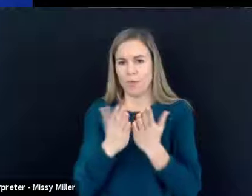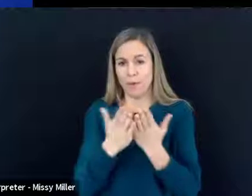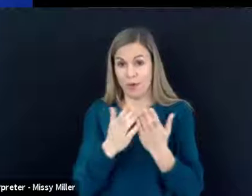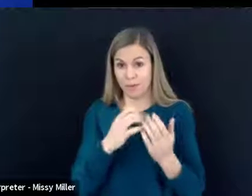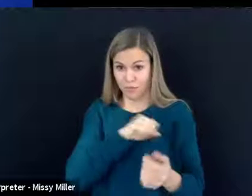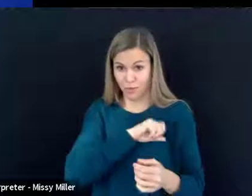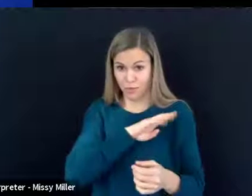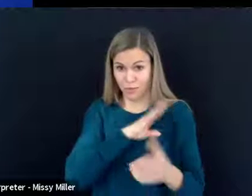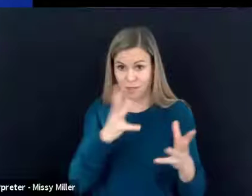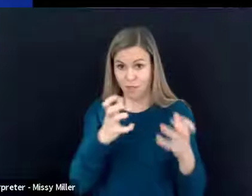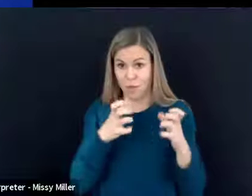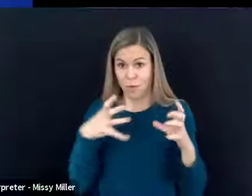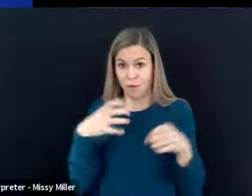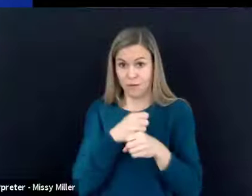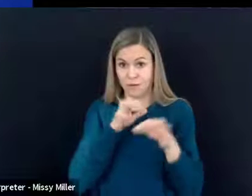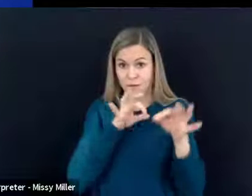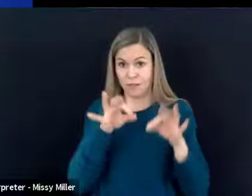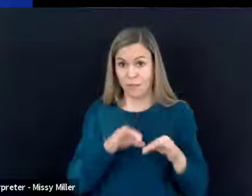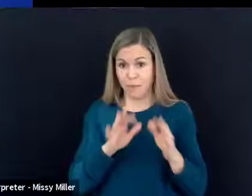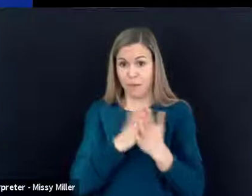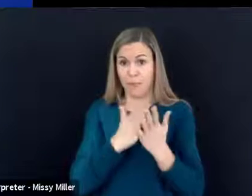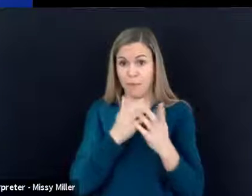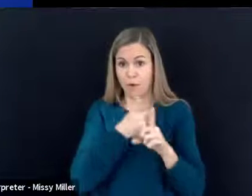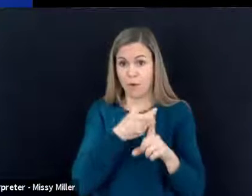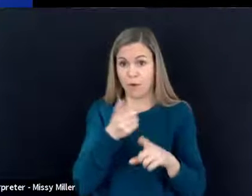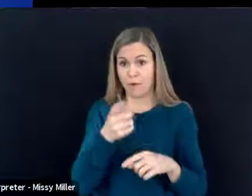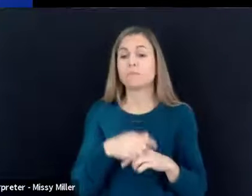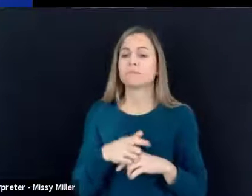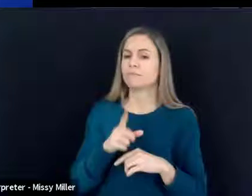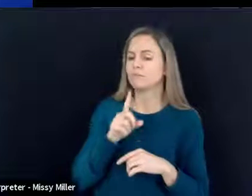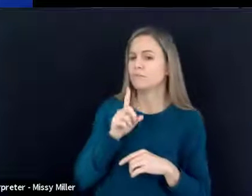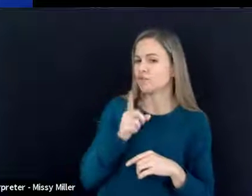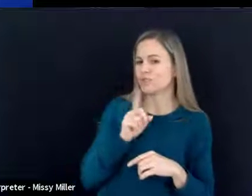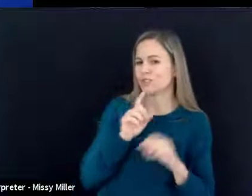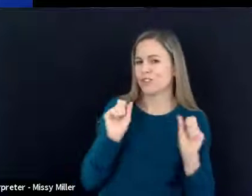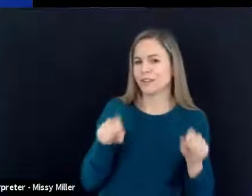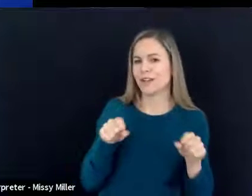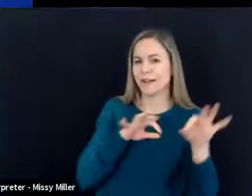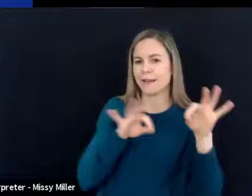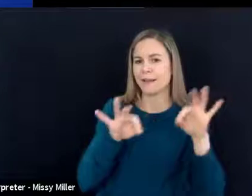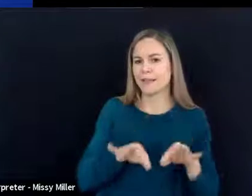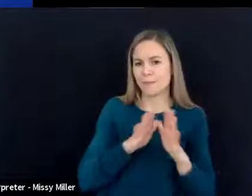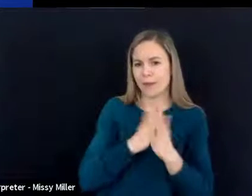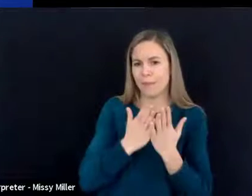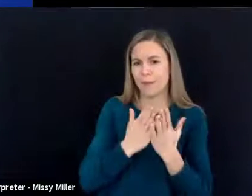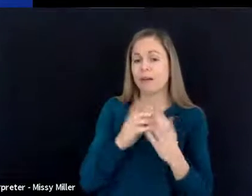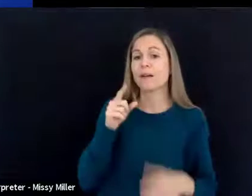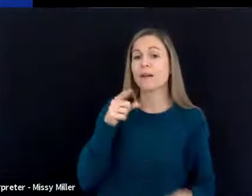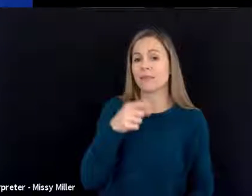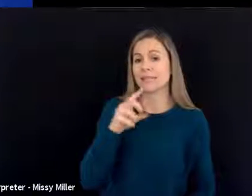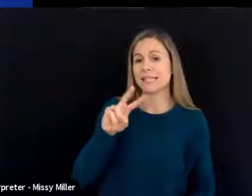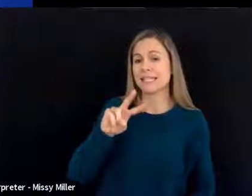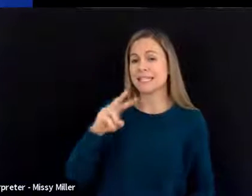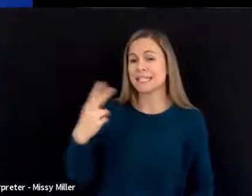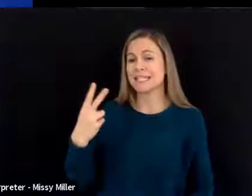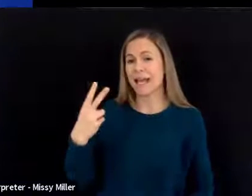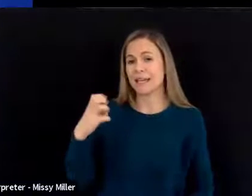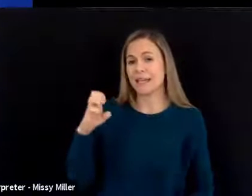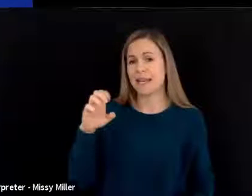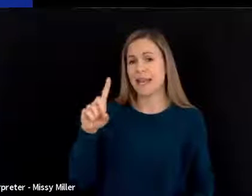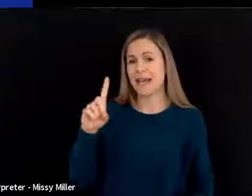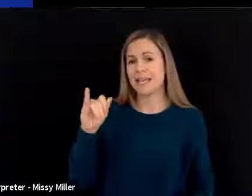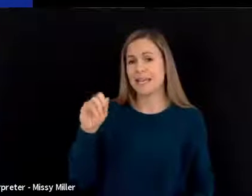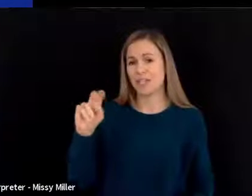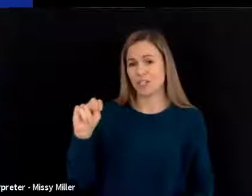tell them briefly about the book? Sure, I'm happy to do that. This is the second edition of the Charge